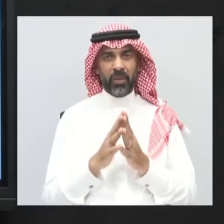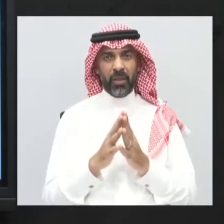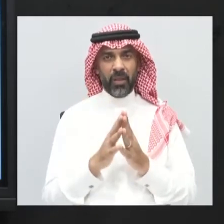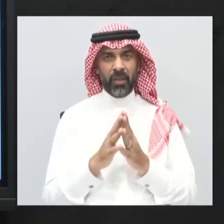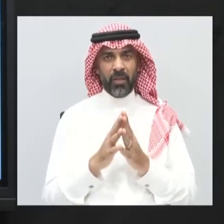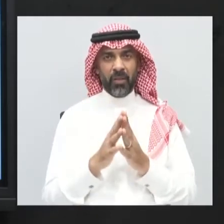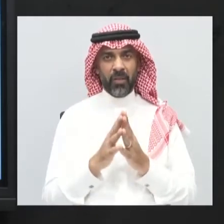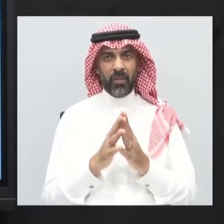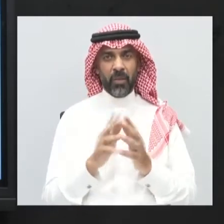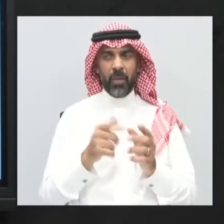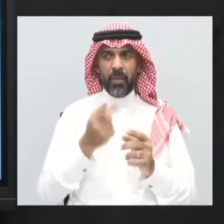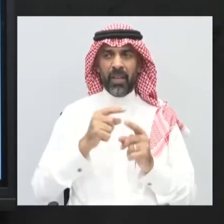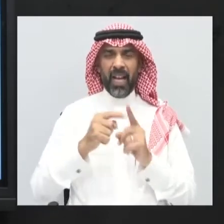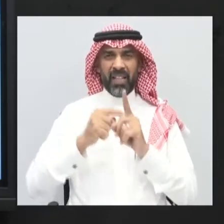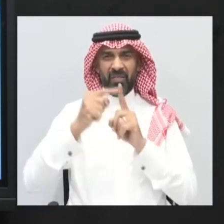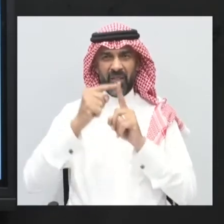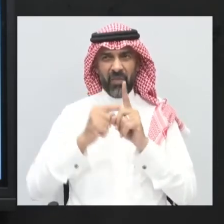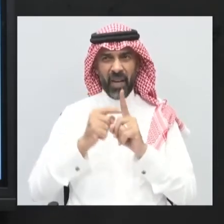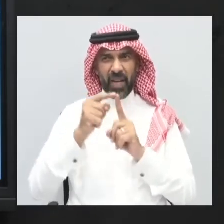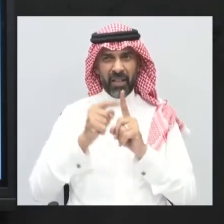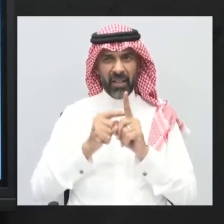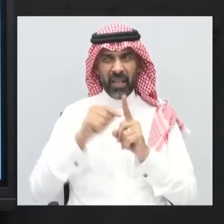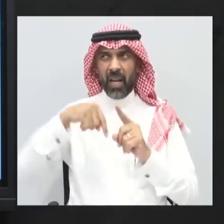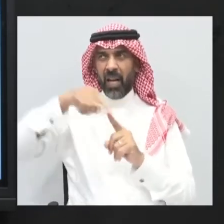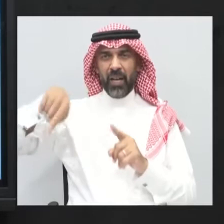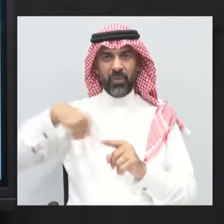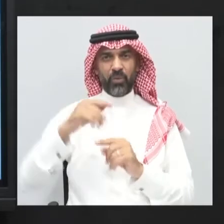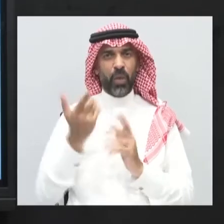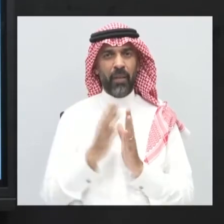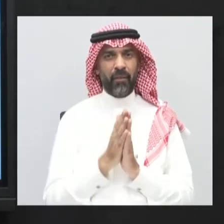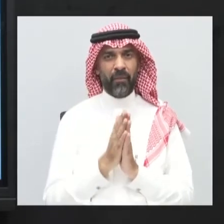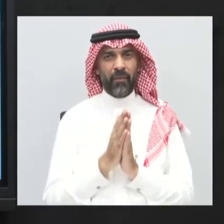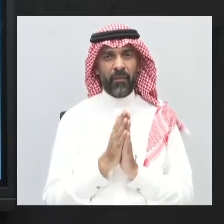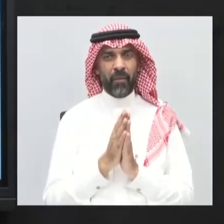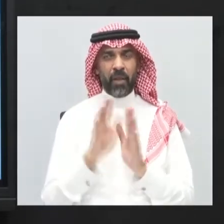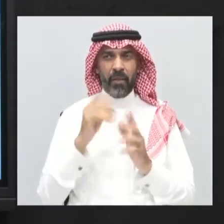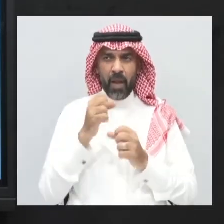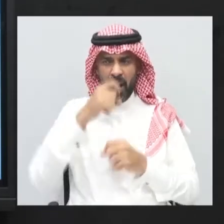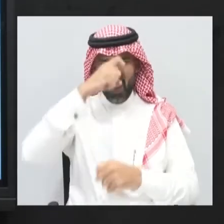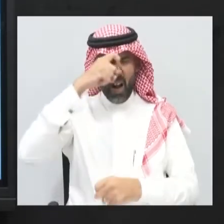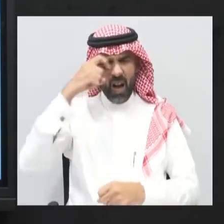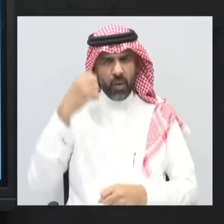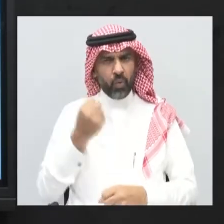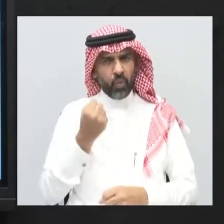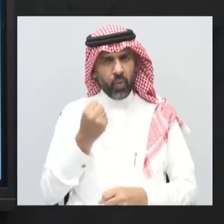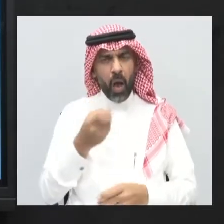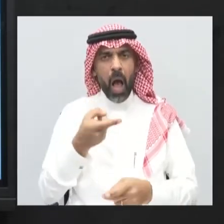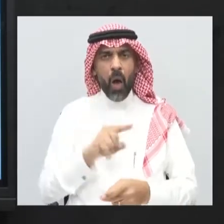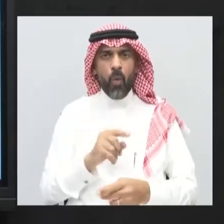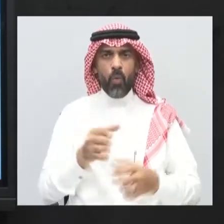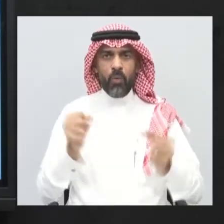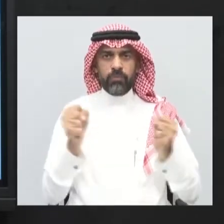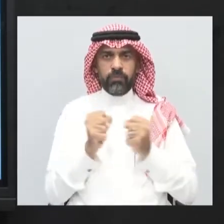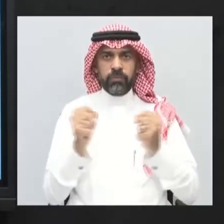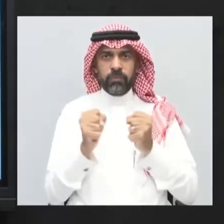It's called atmosphere. So the atmosphere around us, how does it feel? Is it hot? Is it cold? Is it in the